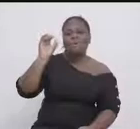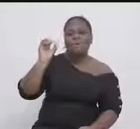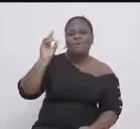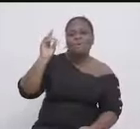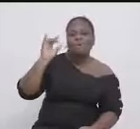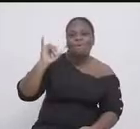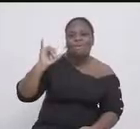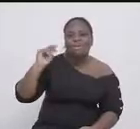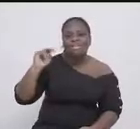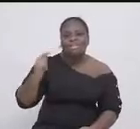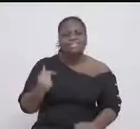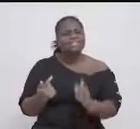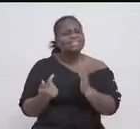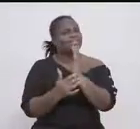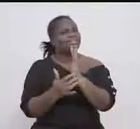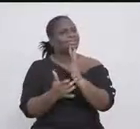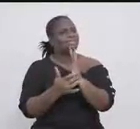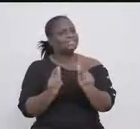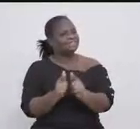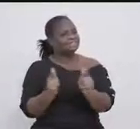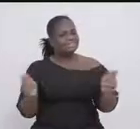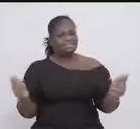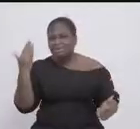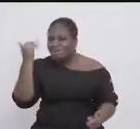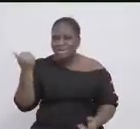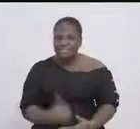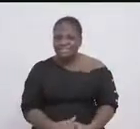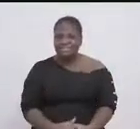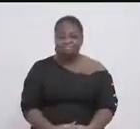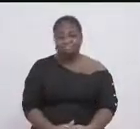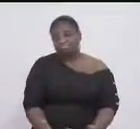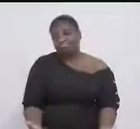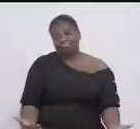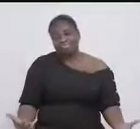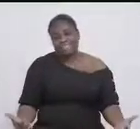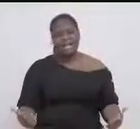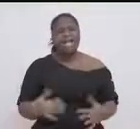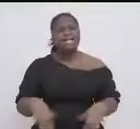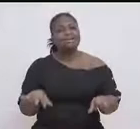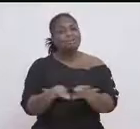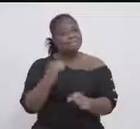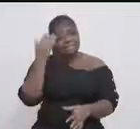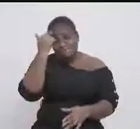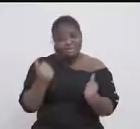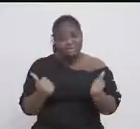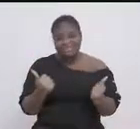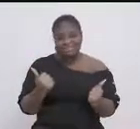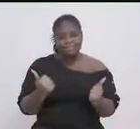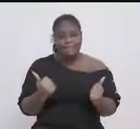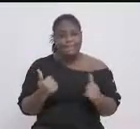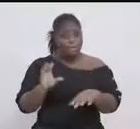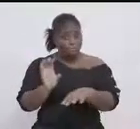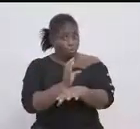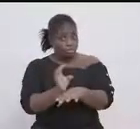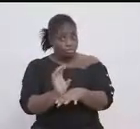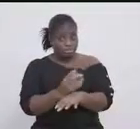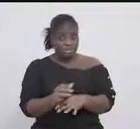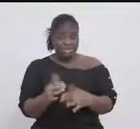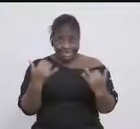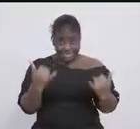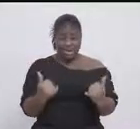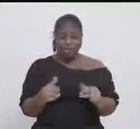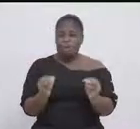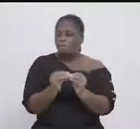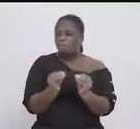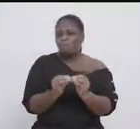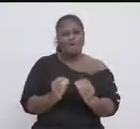technology in general? Why is it important to catch them young? Well, it's important because computers have surrounded